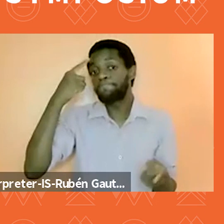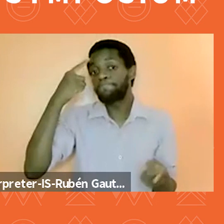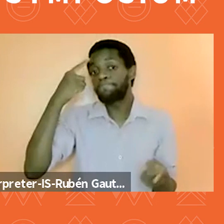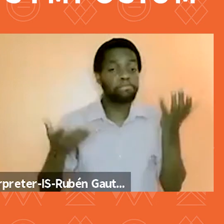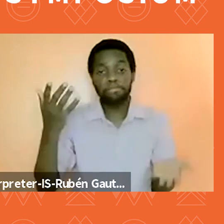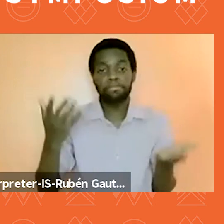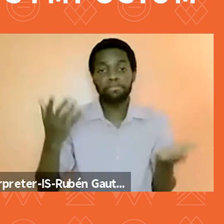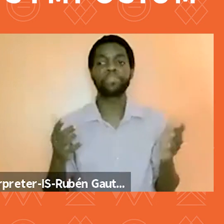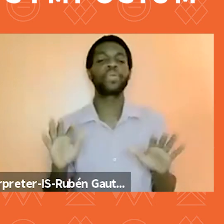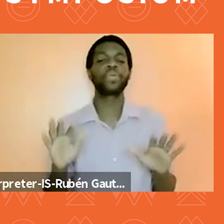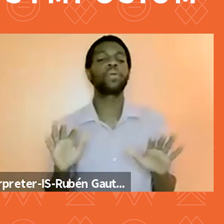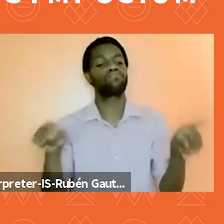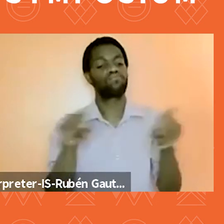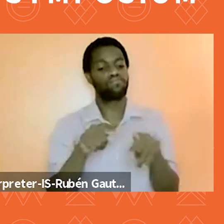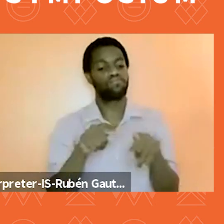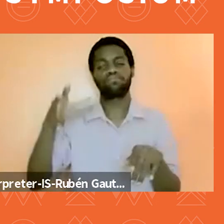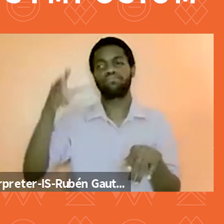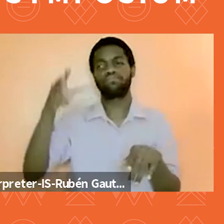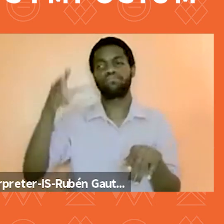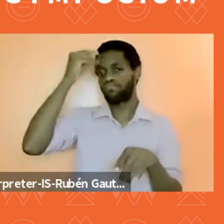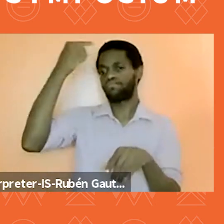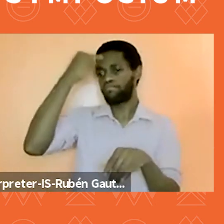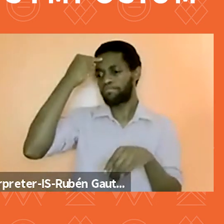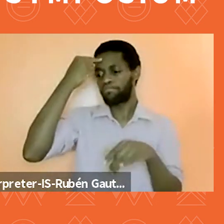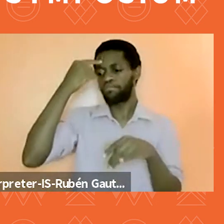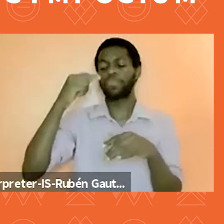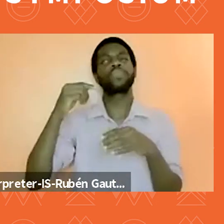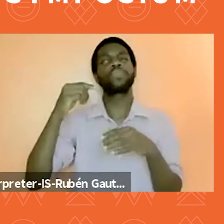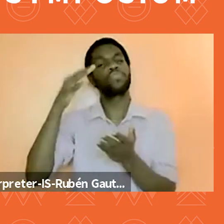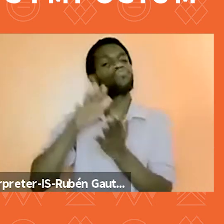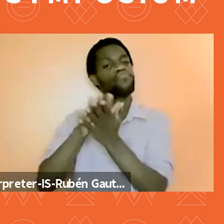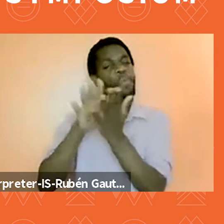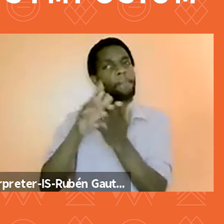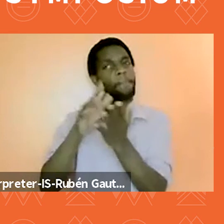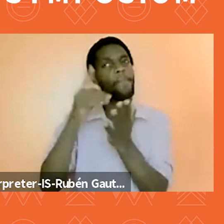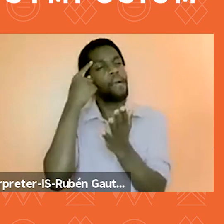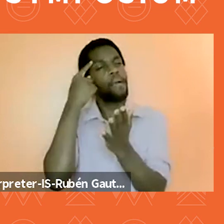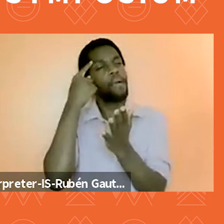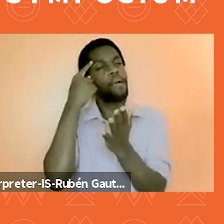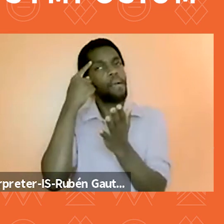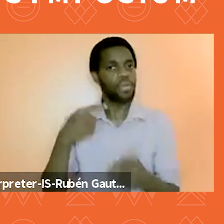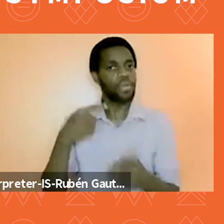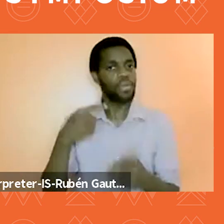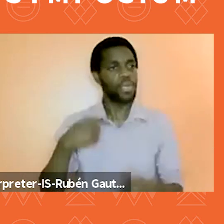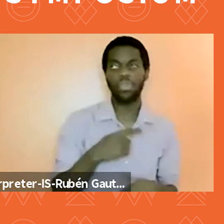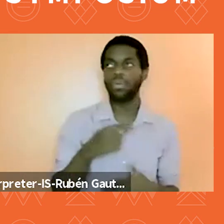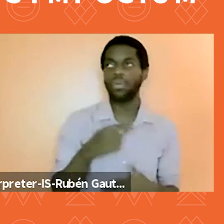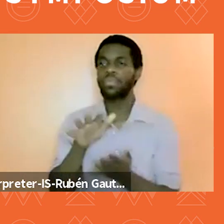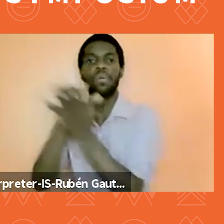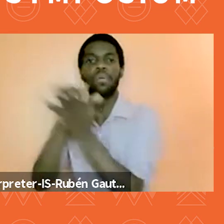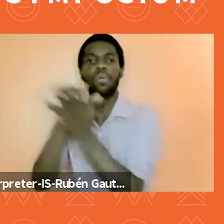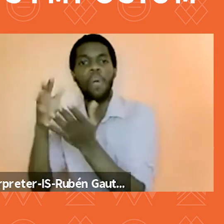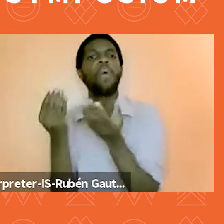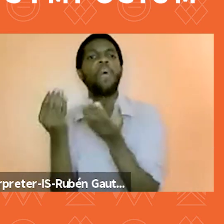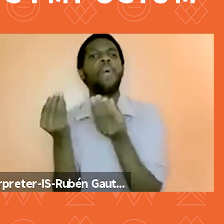held accountable in a joint effort towards the realization of gender, social, economic, and environmental